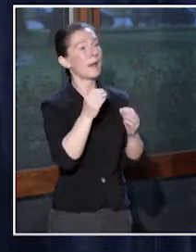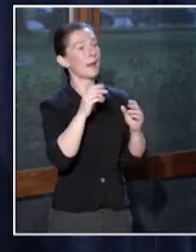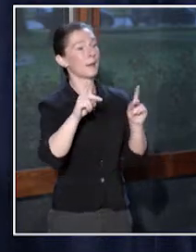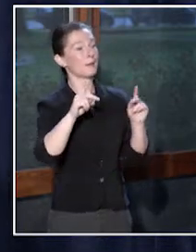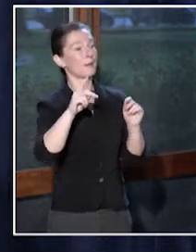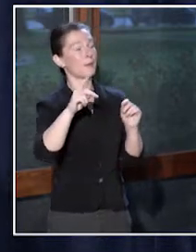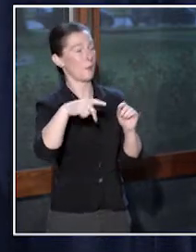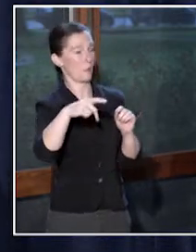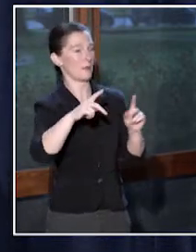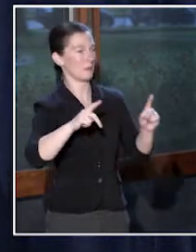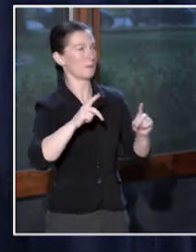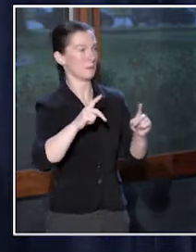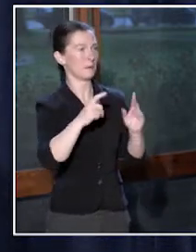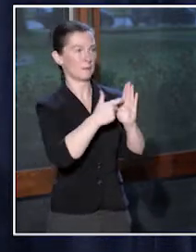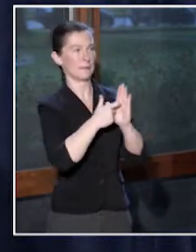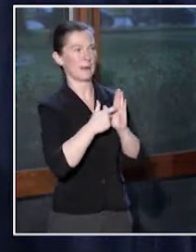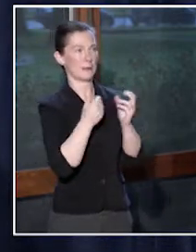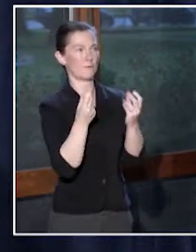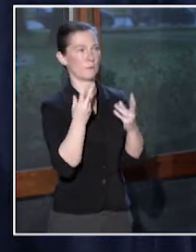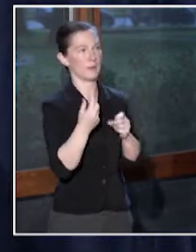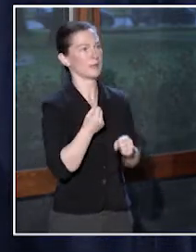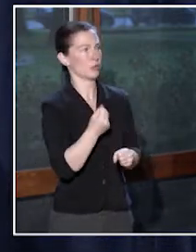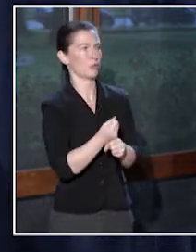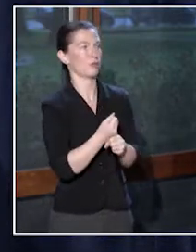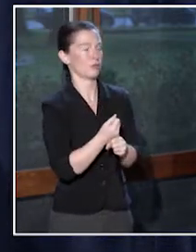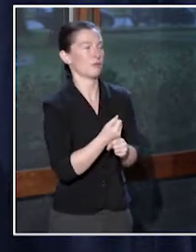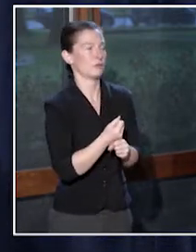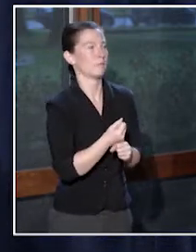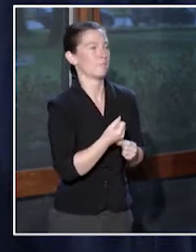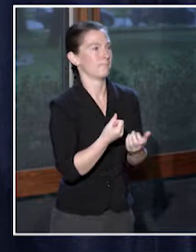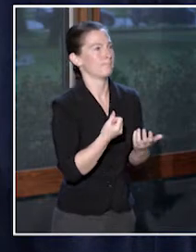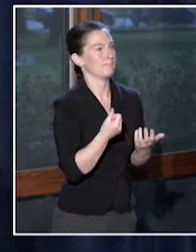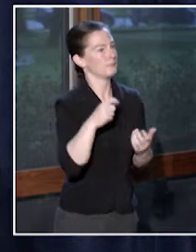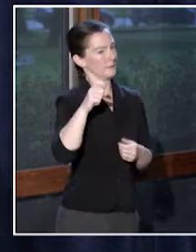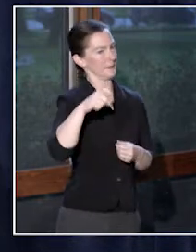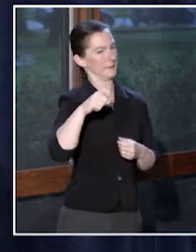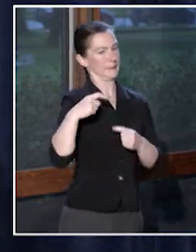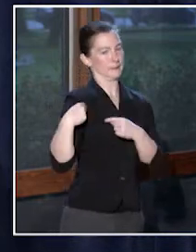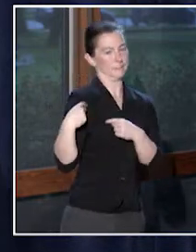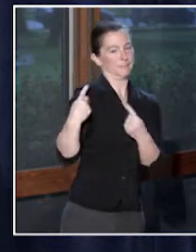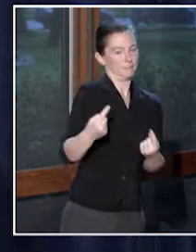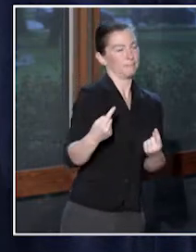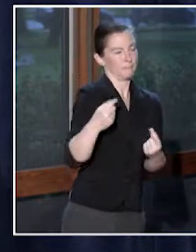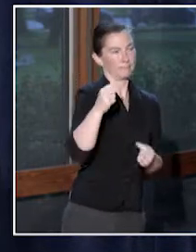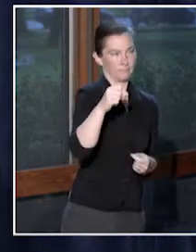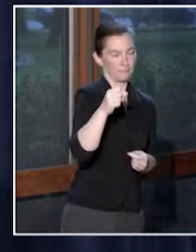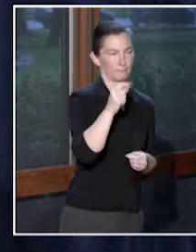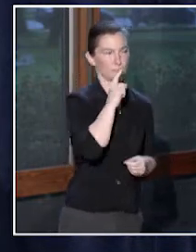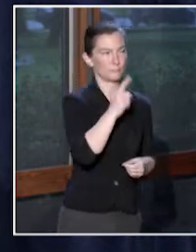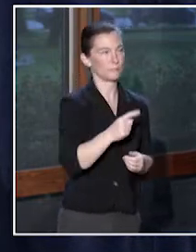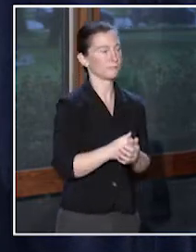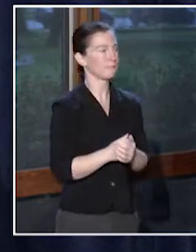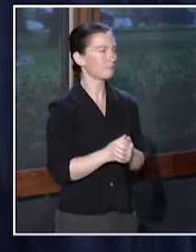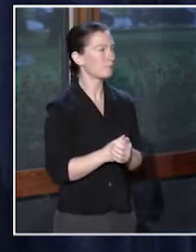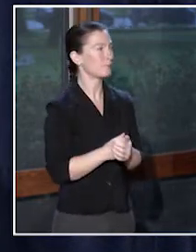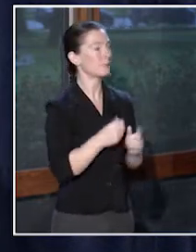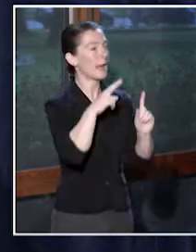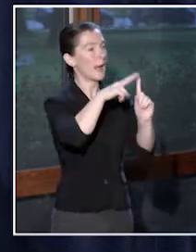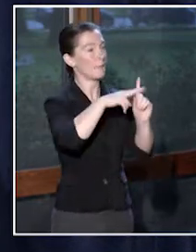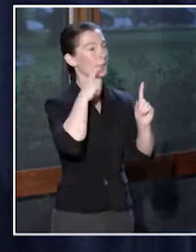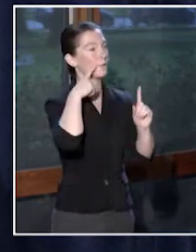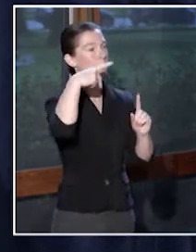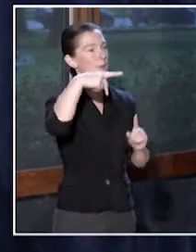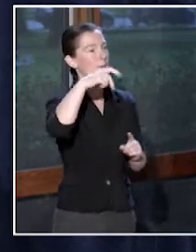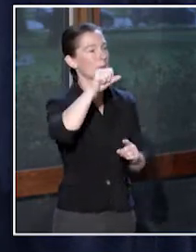long overdue. I acknowledge that. So I will announce here today that the application for PSEP will be